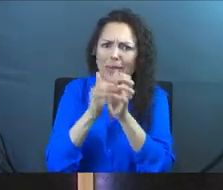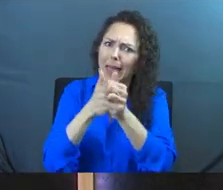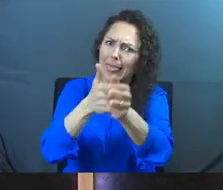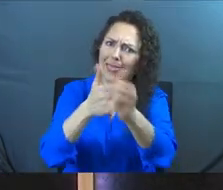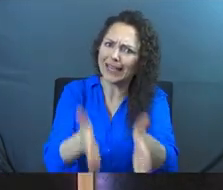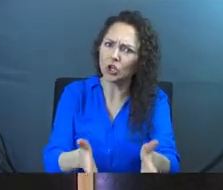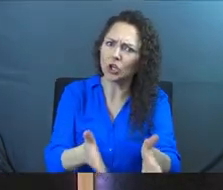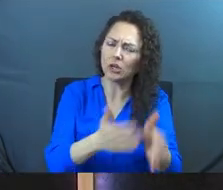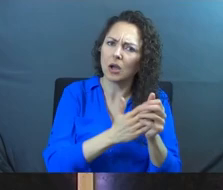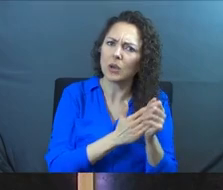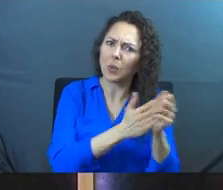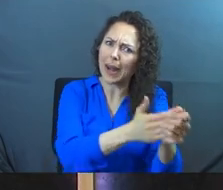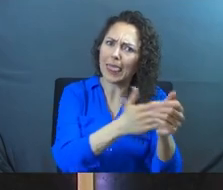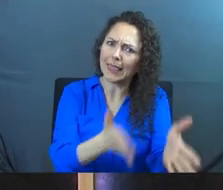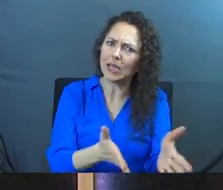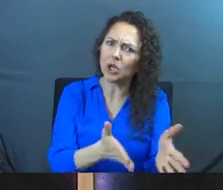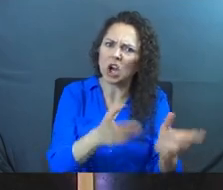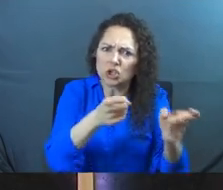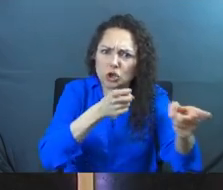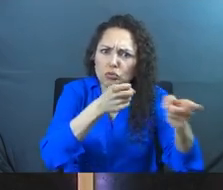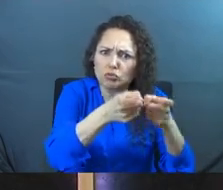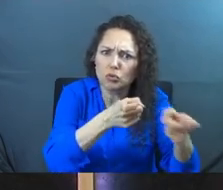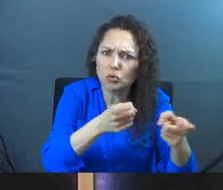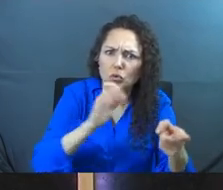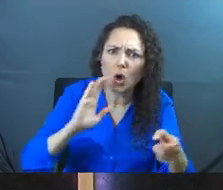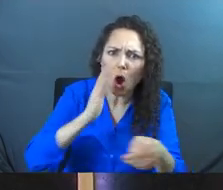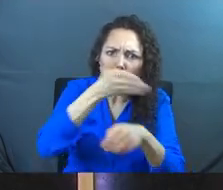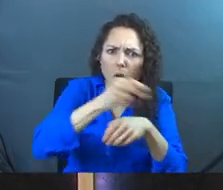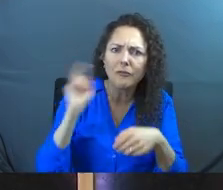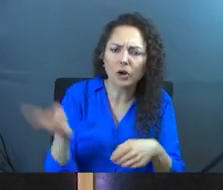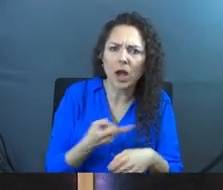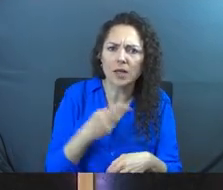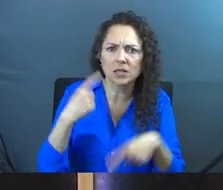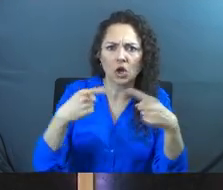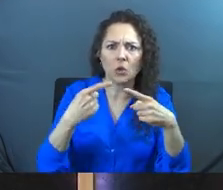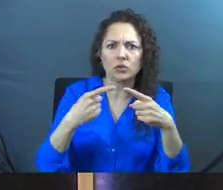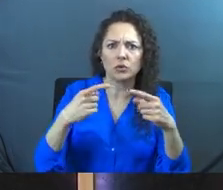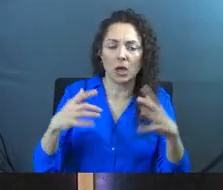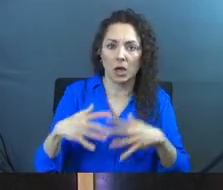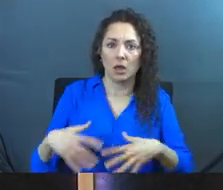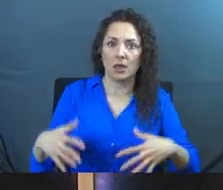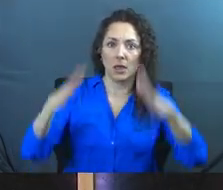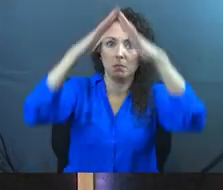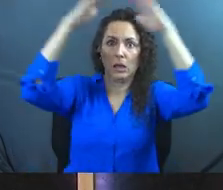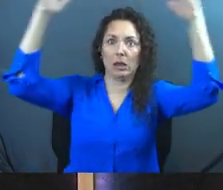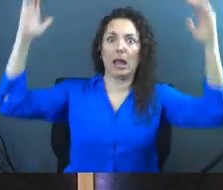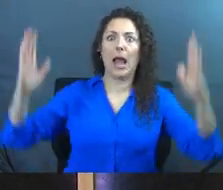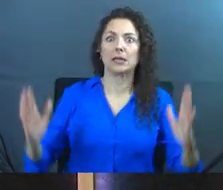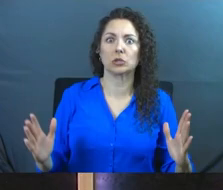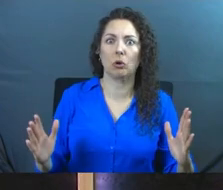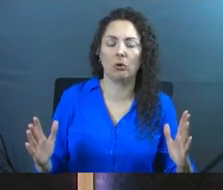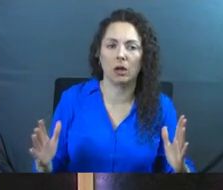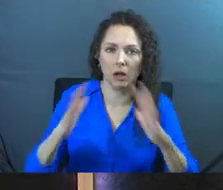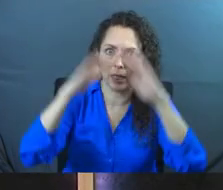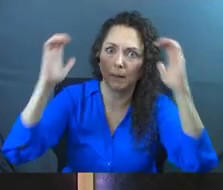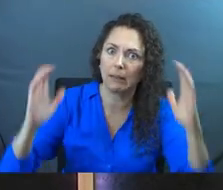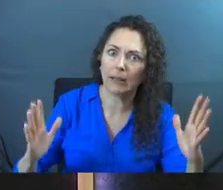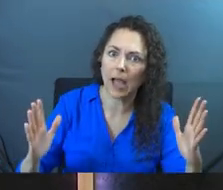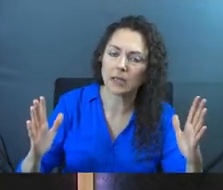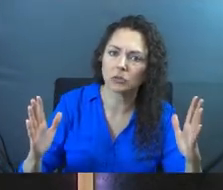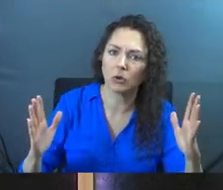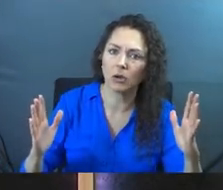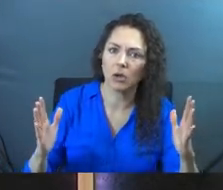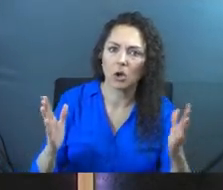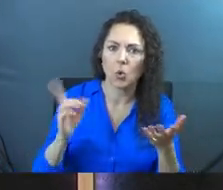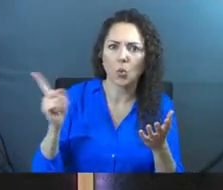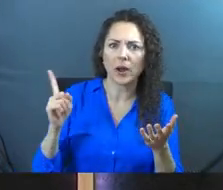rule over all of us, and we'll be able to walk in the gates and be at kingdom of heaven headquarters, you know? Like, it's going to be a real thing that we